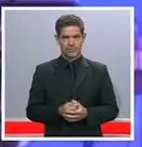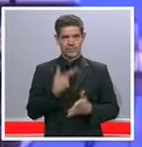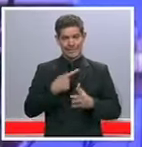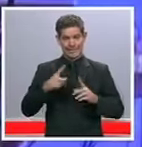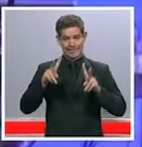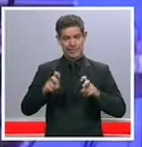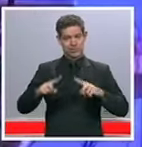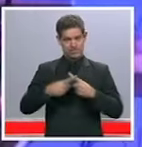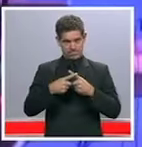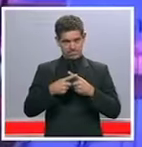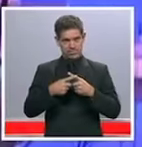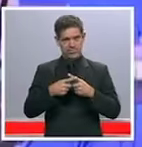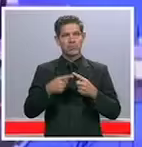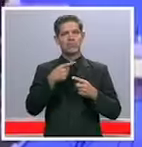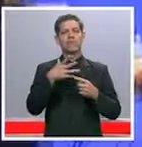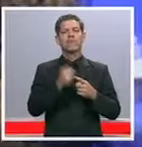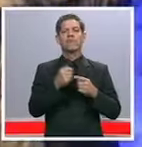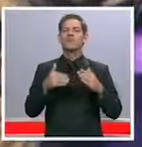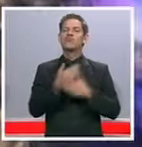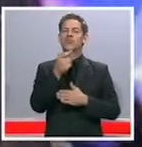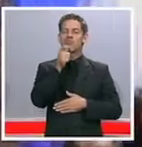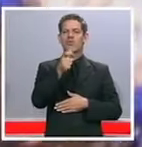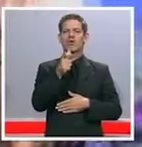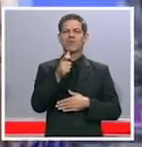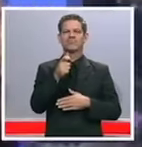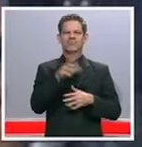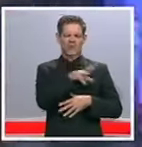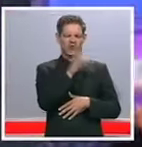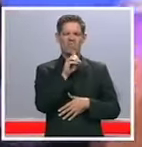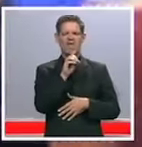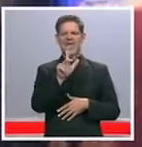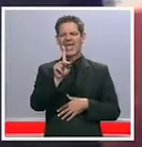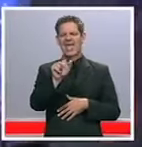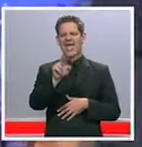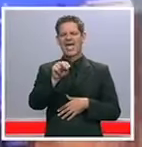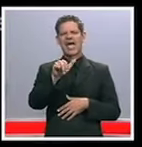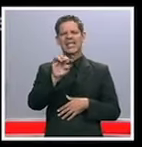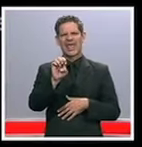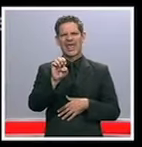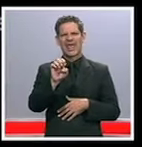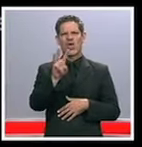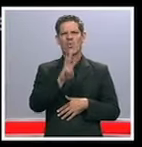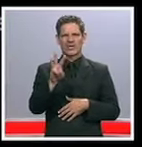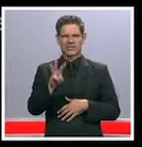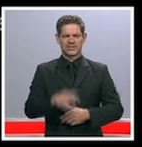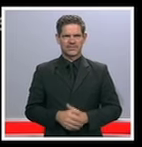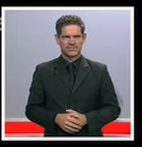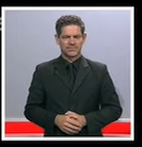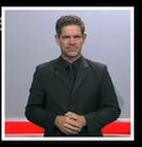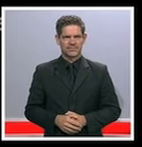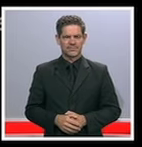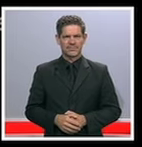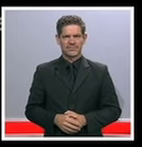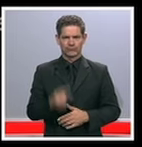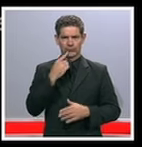has inspired him to create this unique take on Kanye West's hit No More Parties in LA. Please tell him no